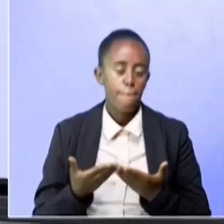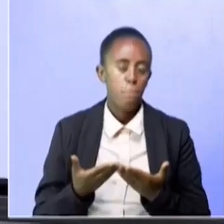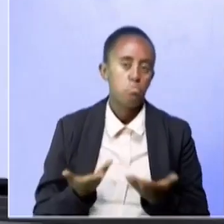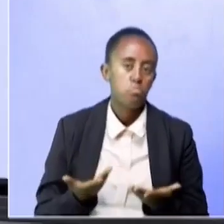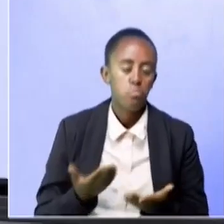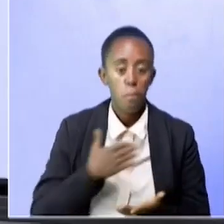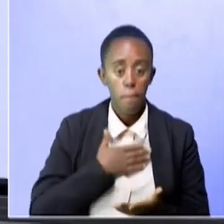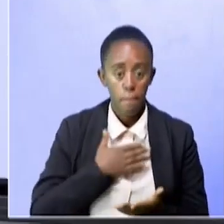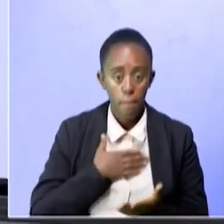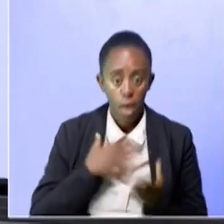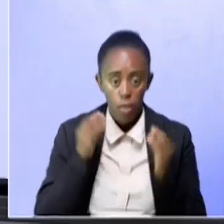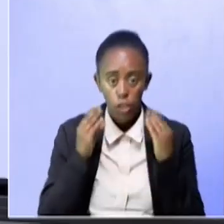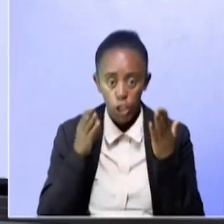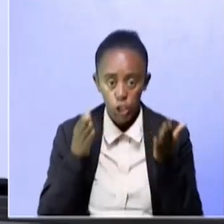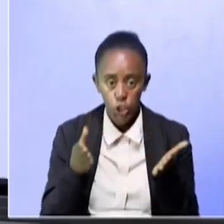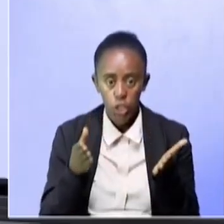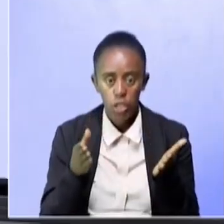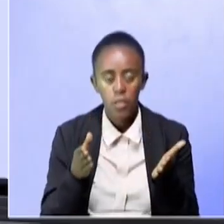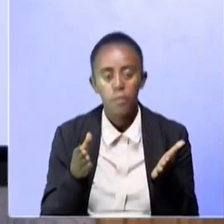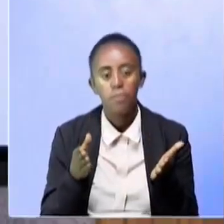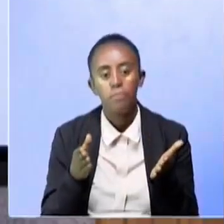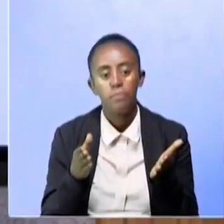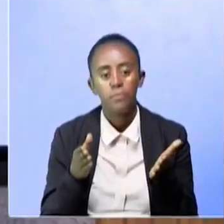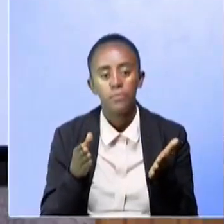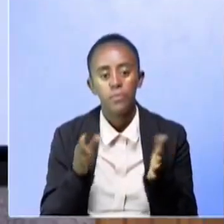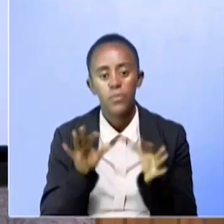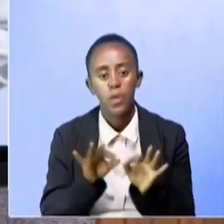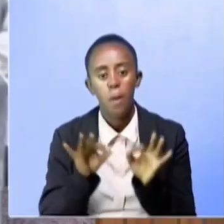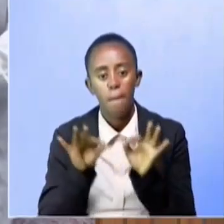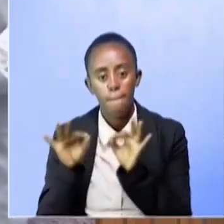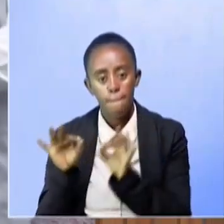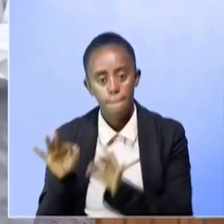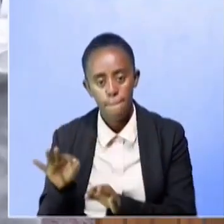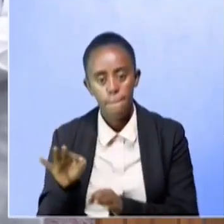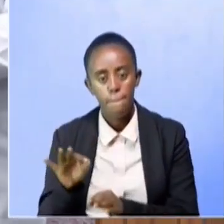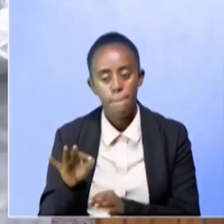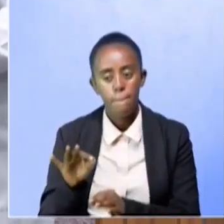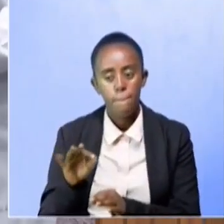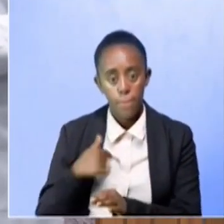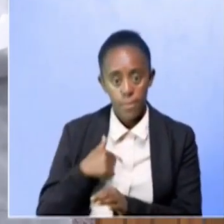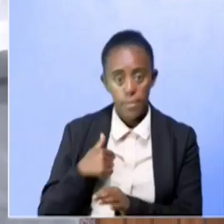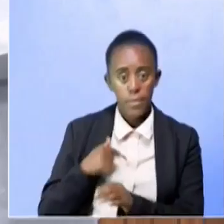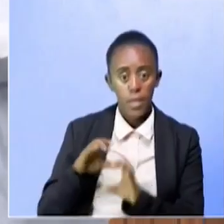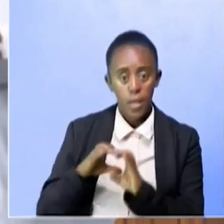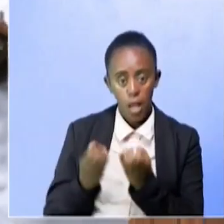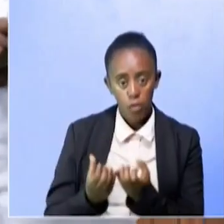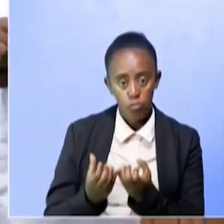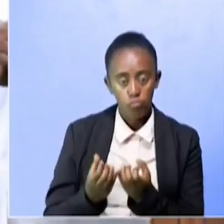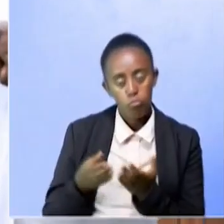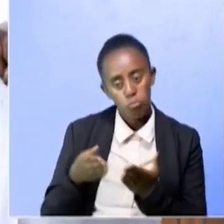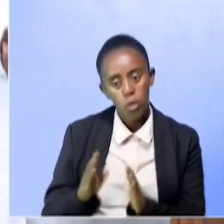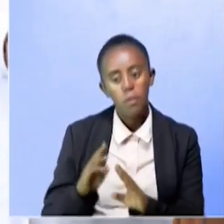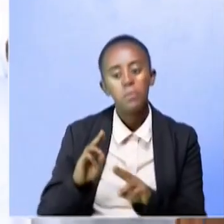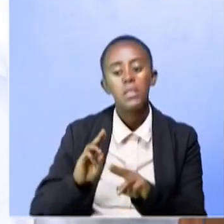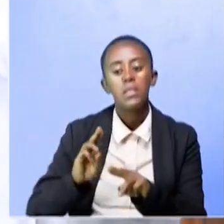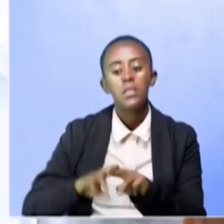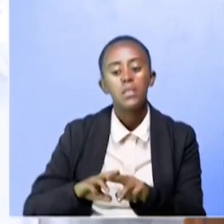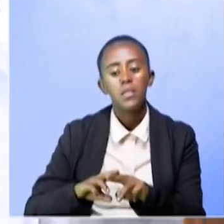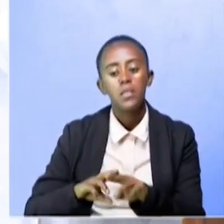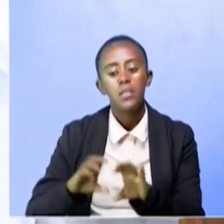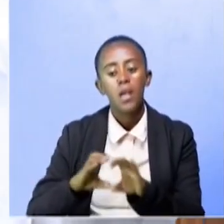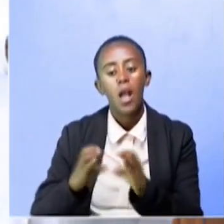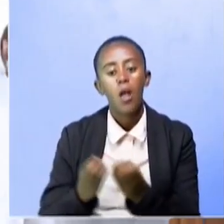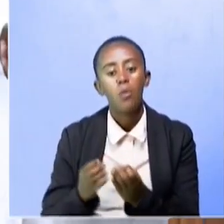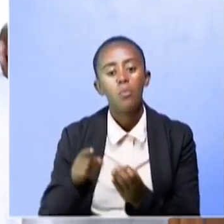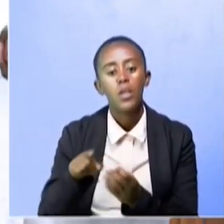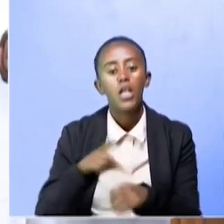My teacher puts me in the classroom, or he lets me sit in the classroom